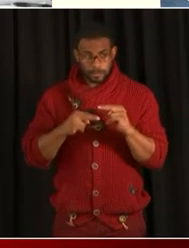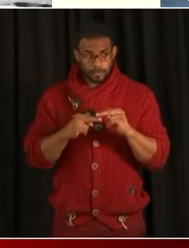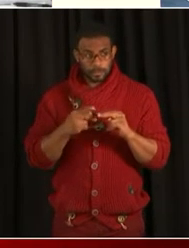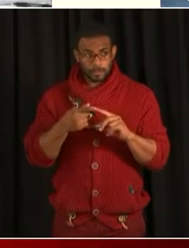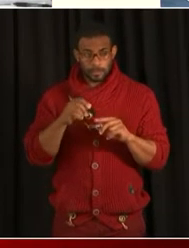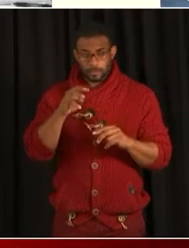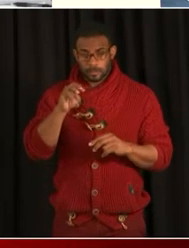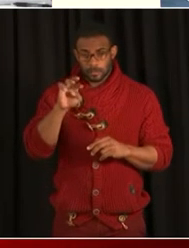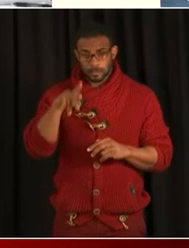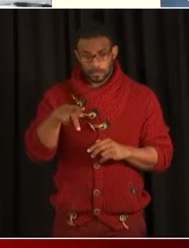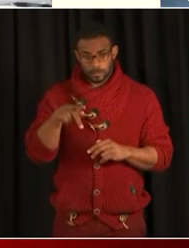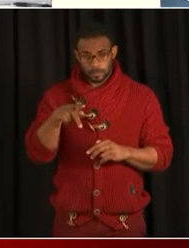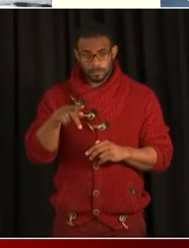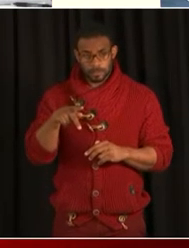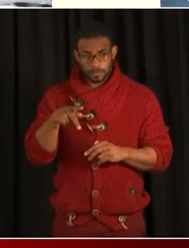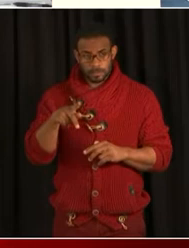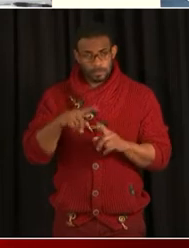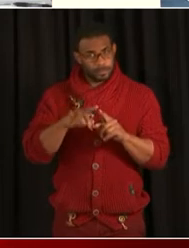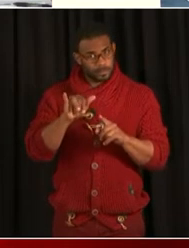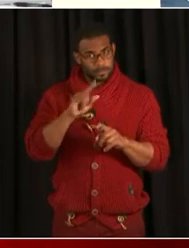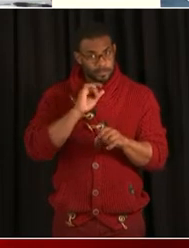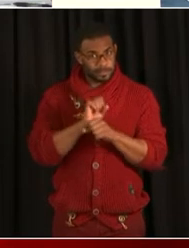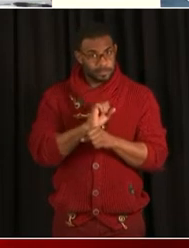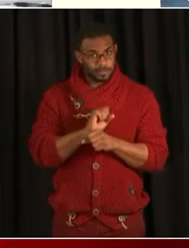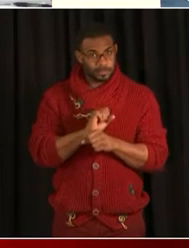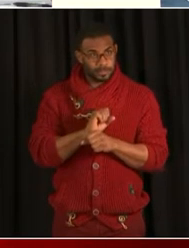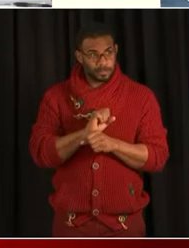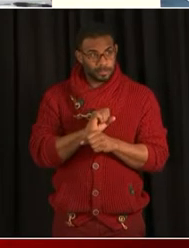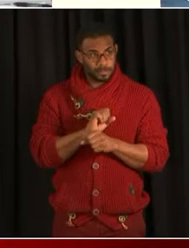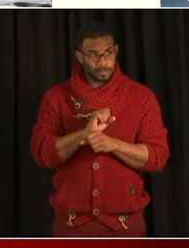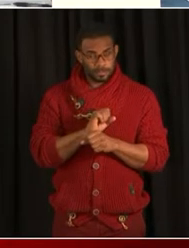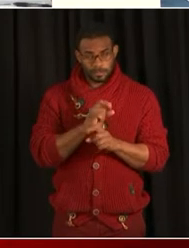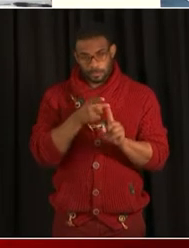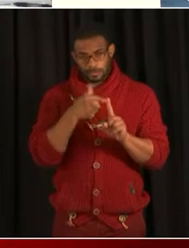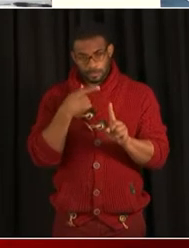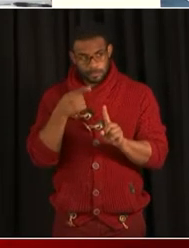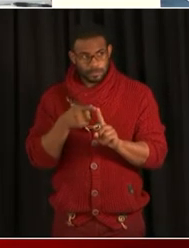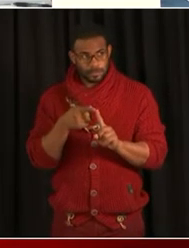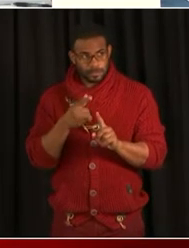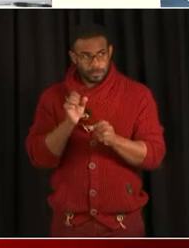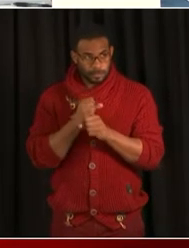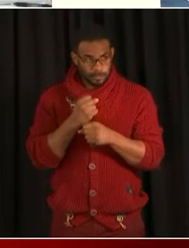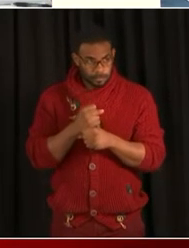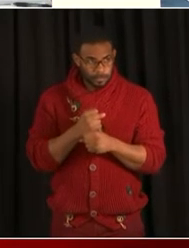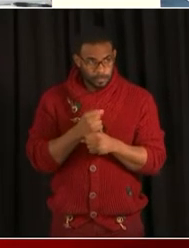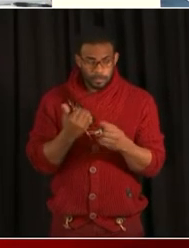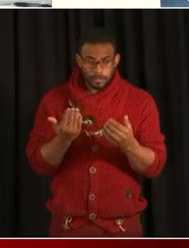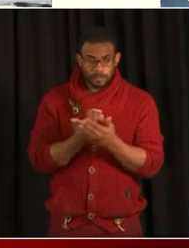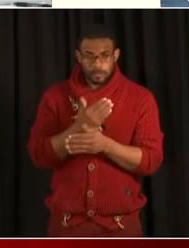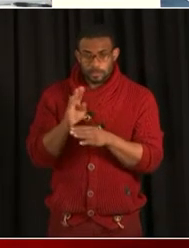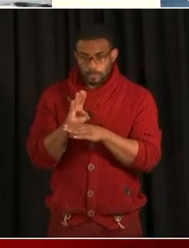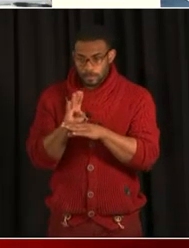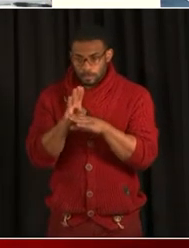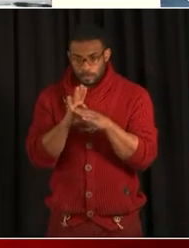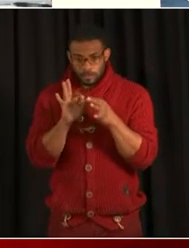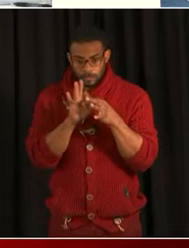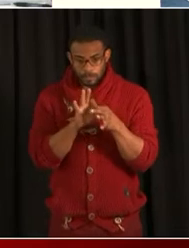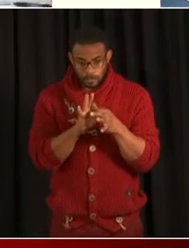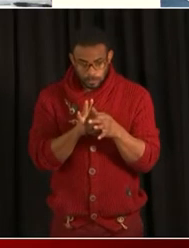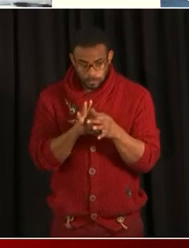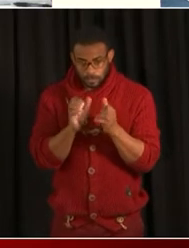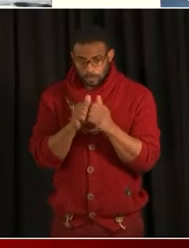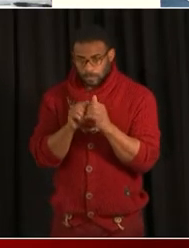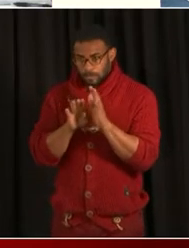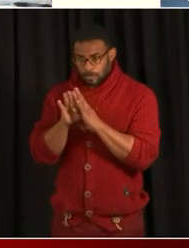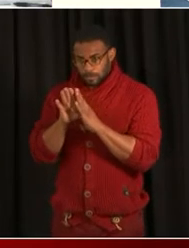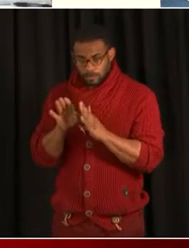building from MRP. But that actually goes to my point of creating new business